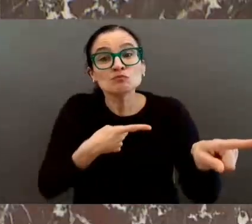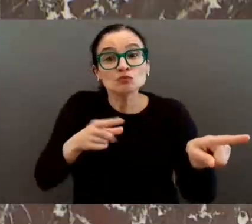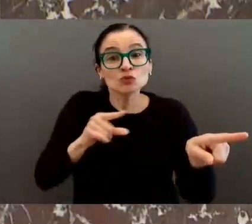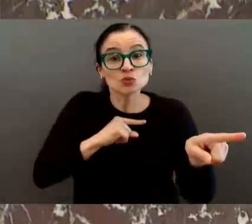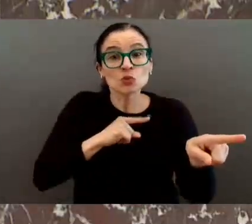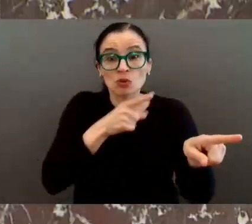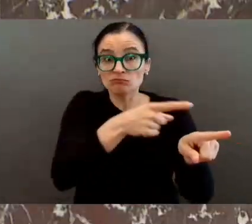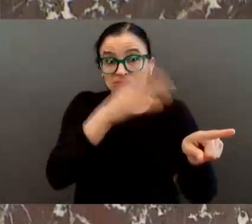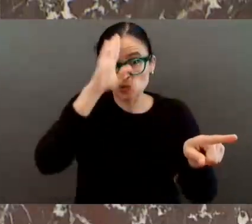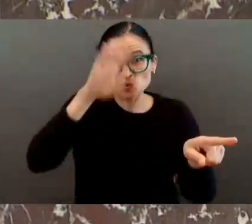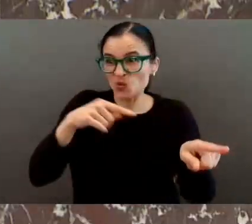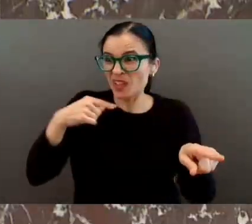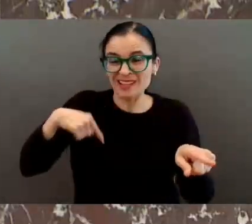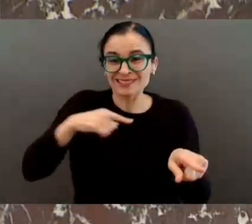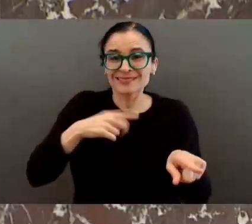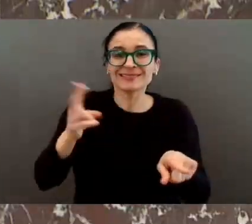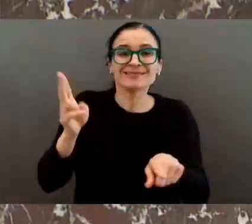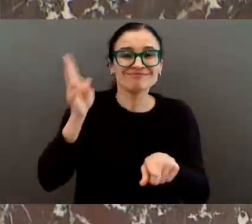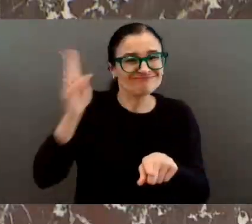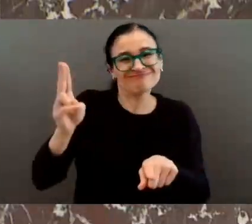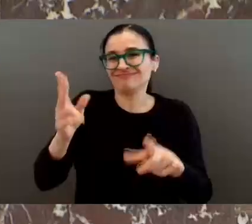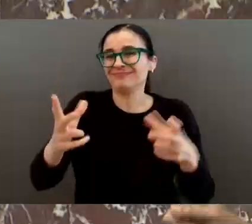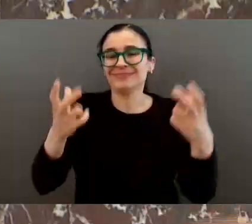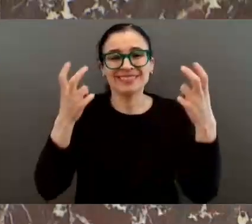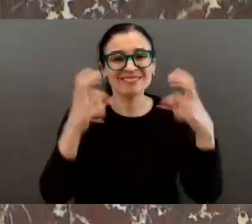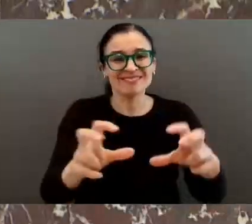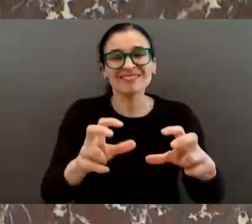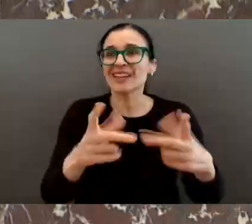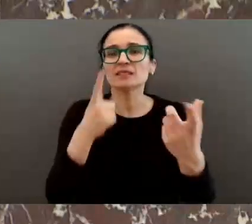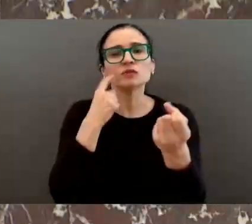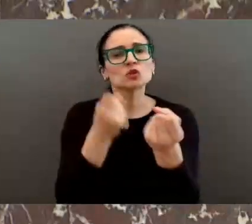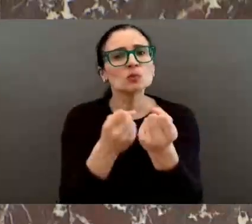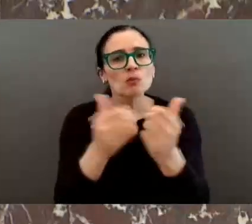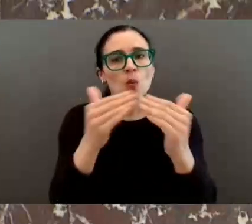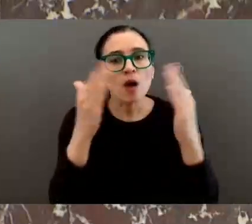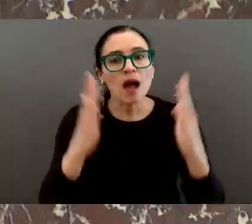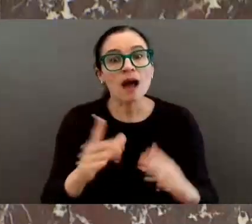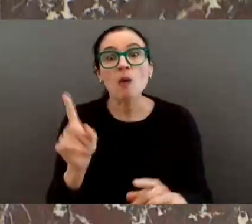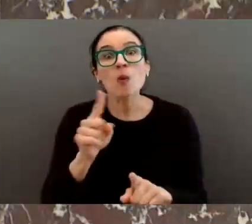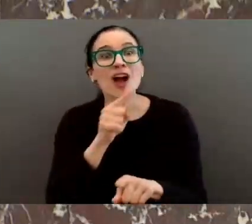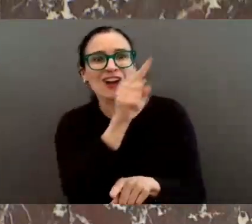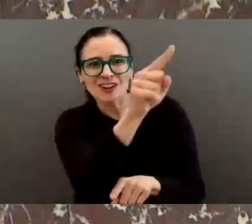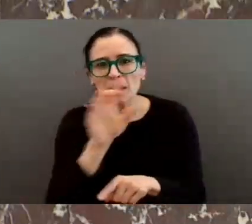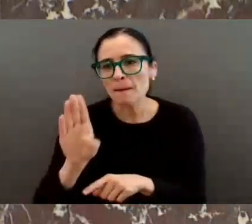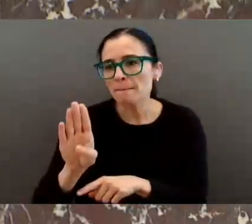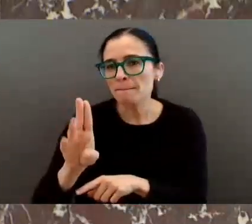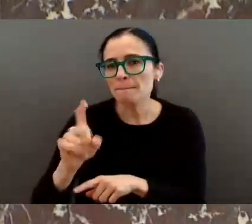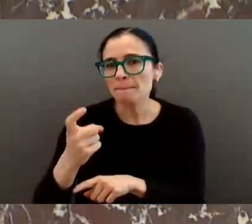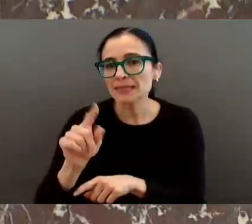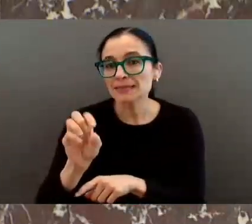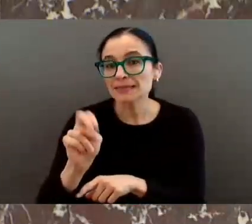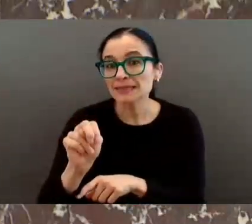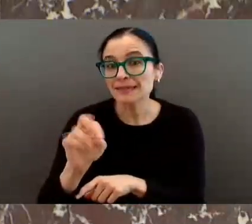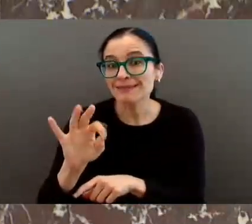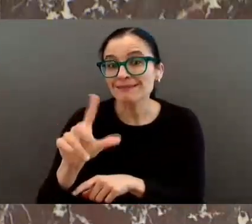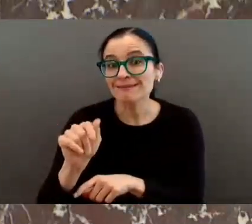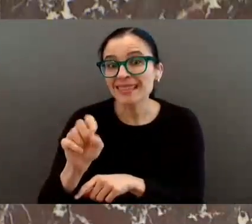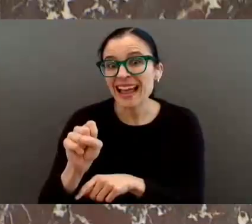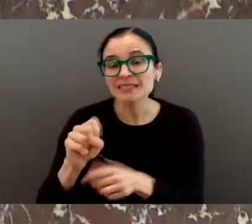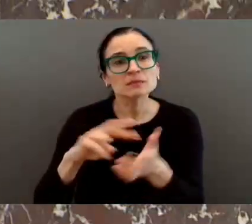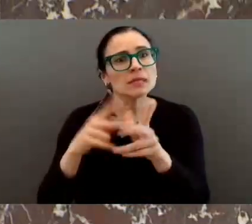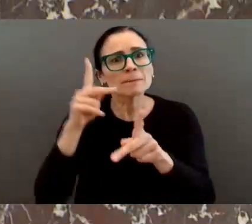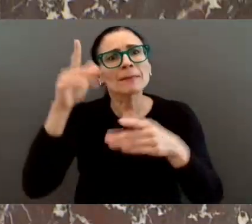the Buxton Flats and getting people indoors, is helping. I hope the member from Campbell River is hearing the same thing. I hope the members in all their